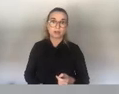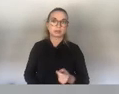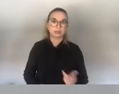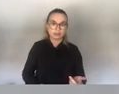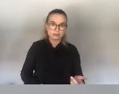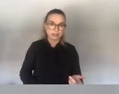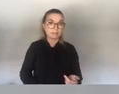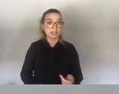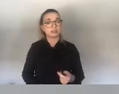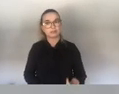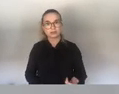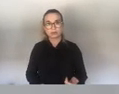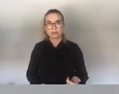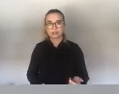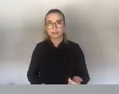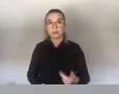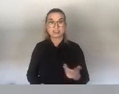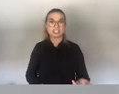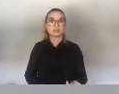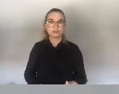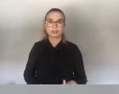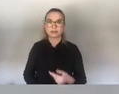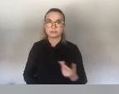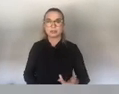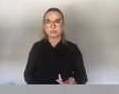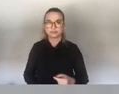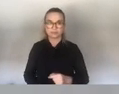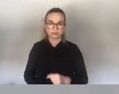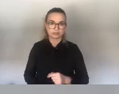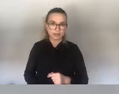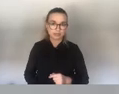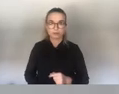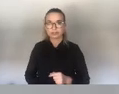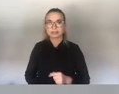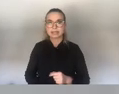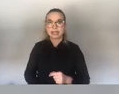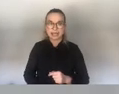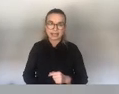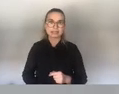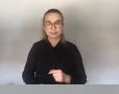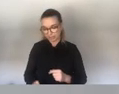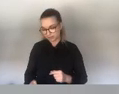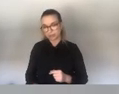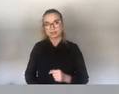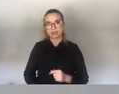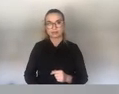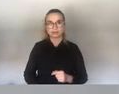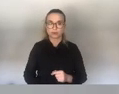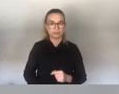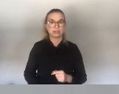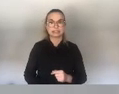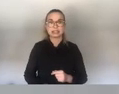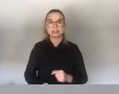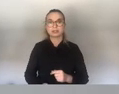have partnered with Leidos, a major defence contractor, who have actually introduced us to the Minister for Veterans Affairs office. And despite the best efforts